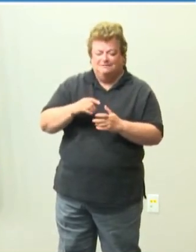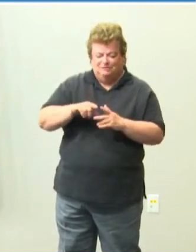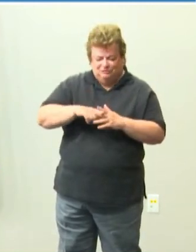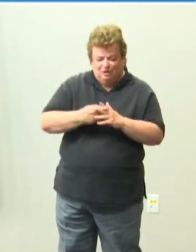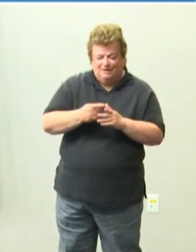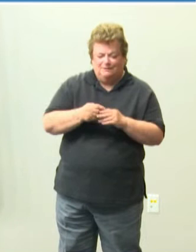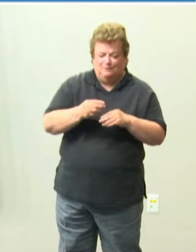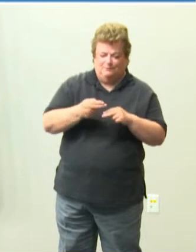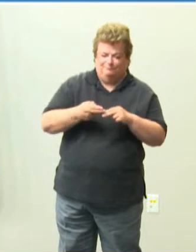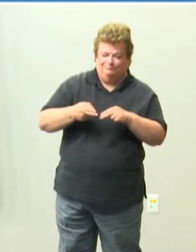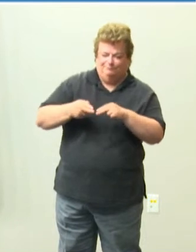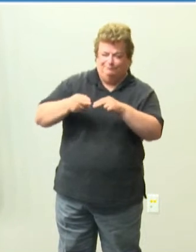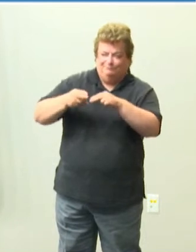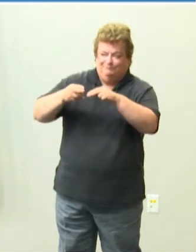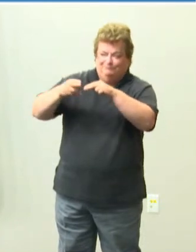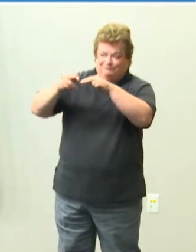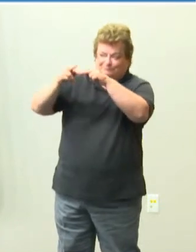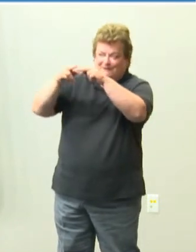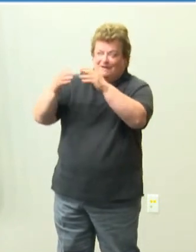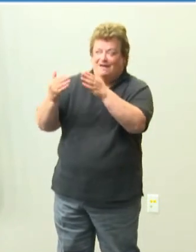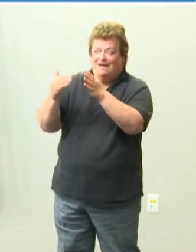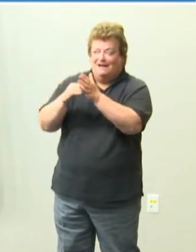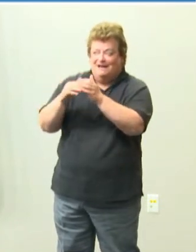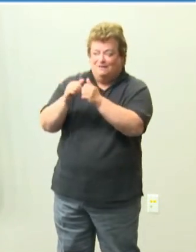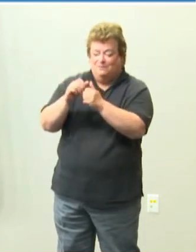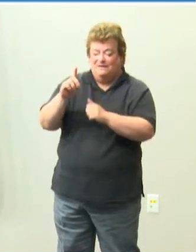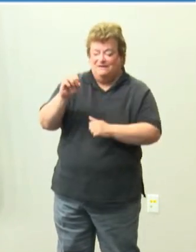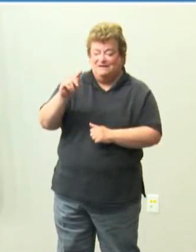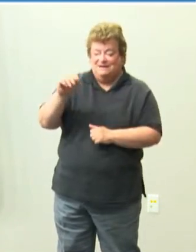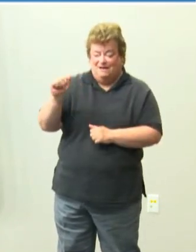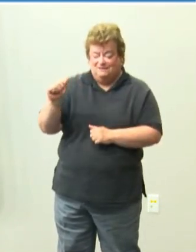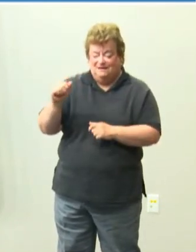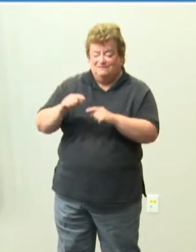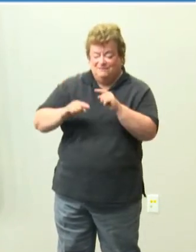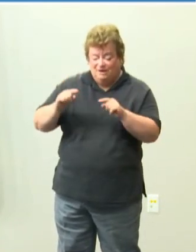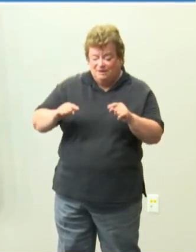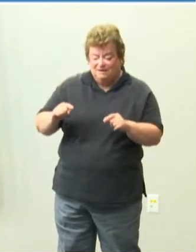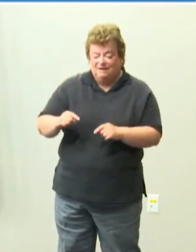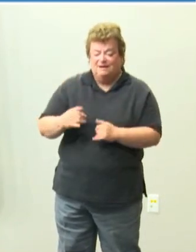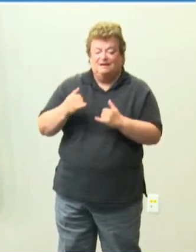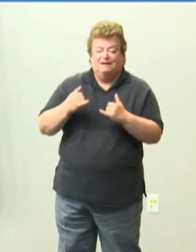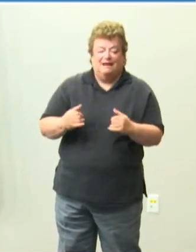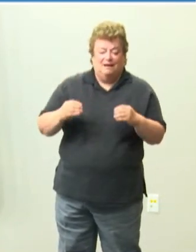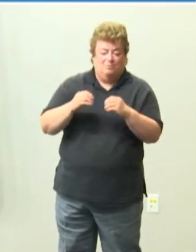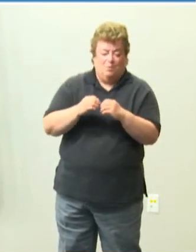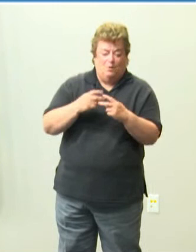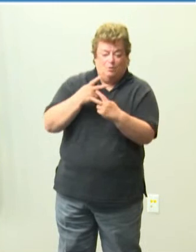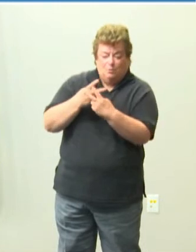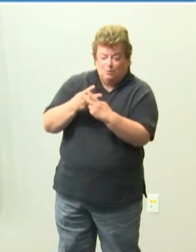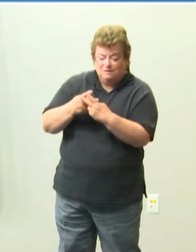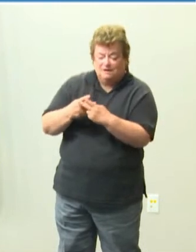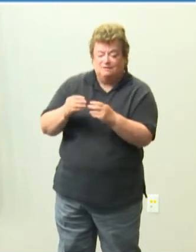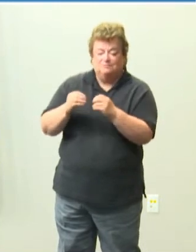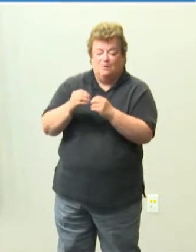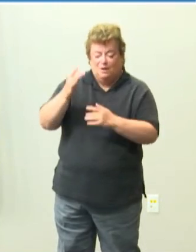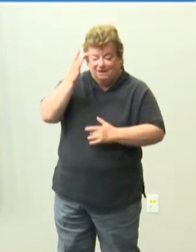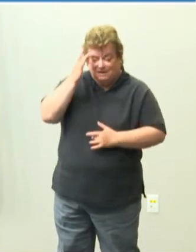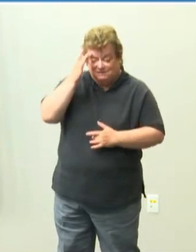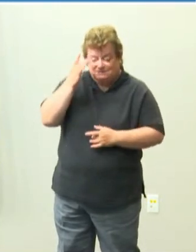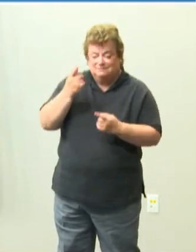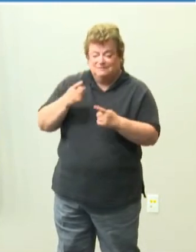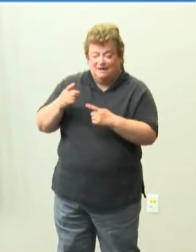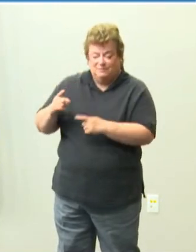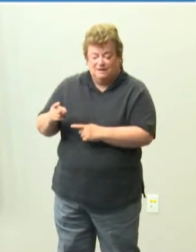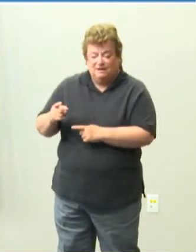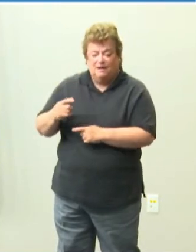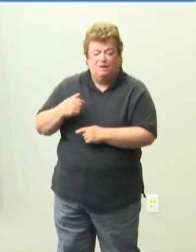Delta variant. The uncontrolled spread of the Delta variant is leading to more quarantines and illness, making it harder to keep all of our